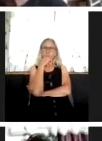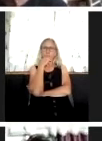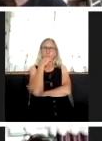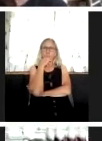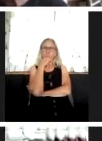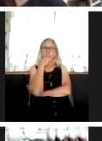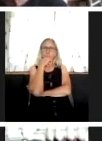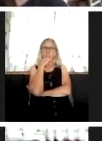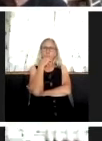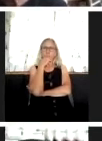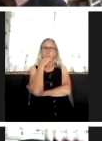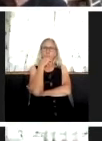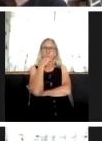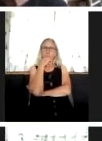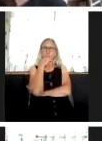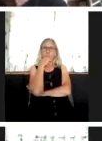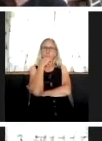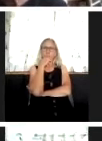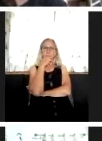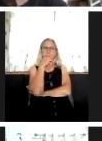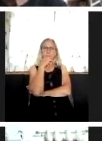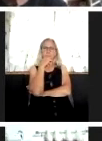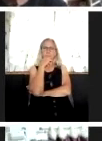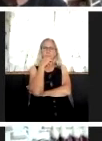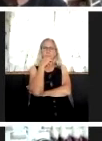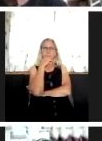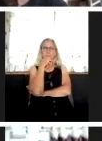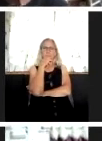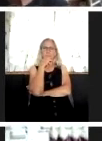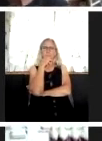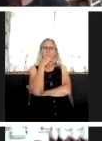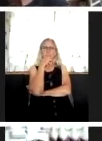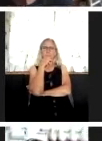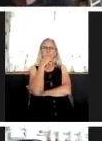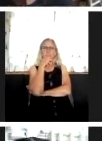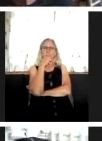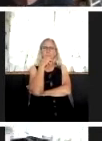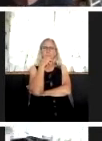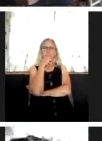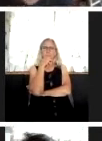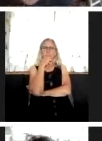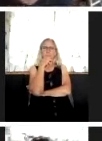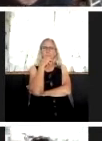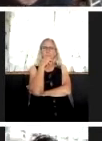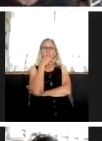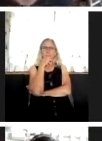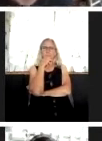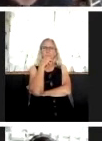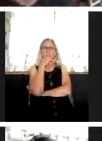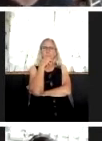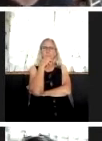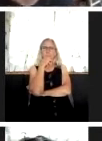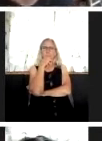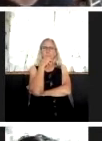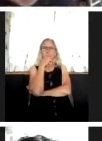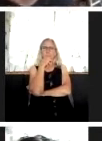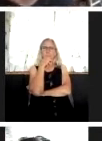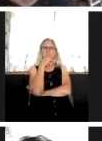is attached to your purpose. The third reason why we should study about purpose, purpose gives us